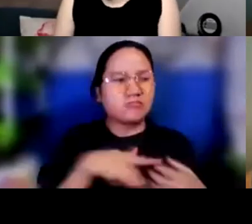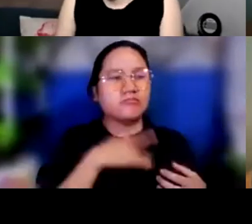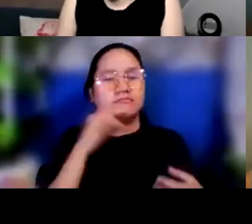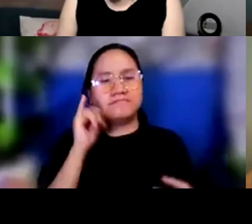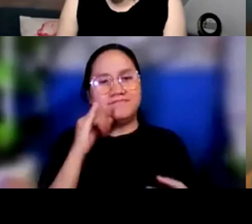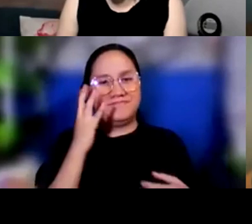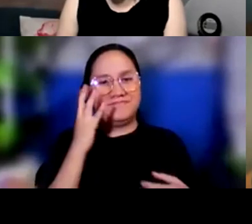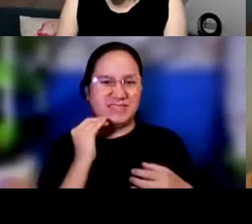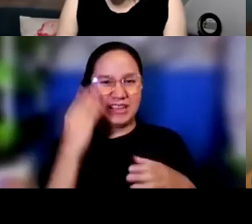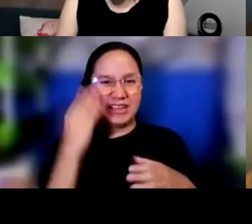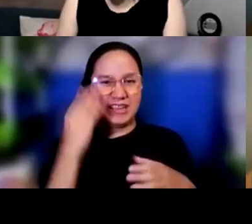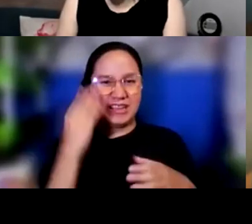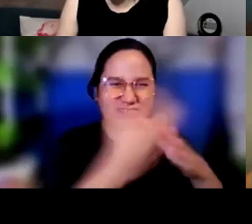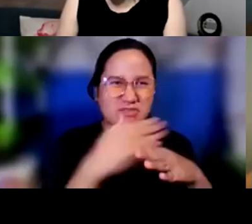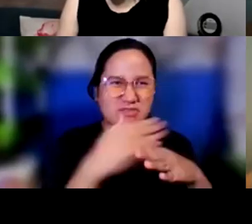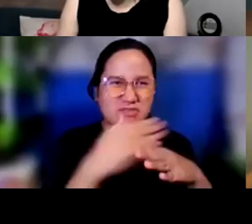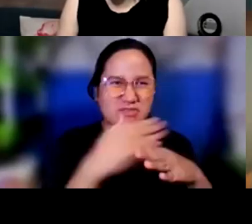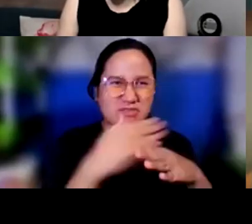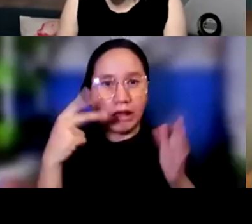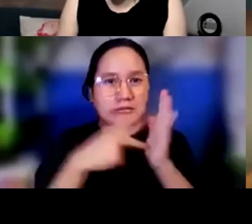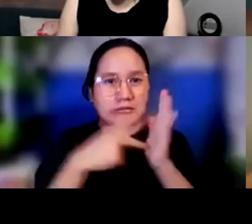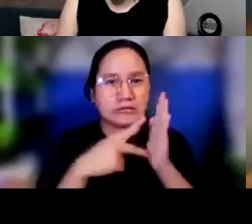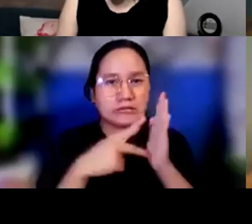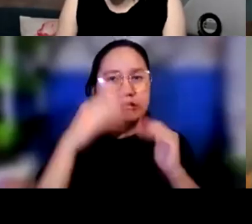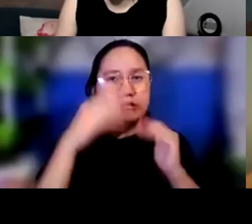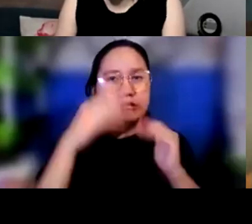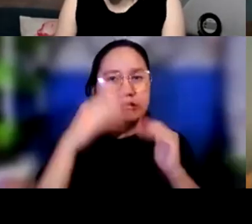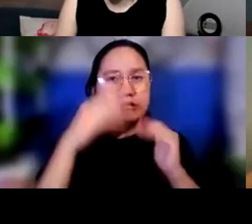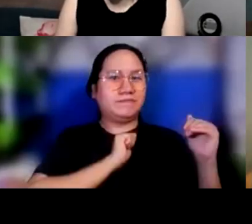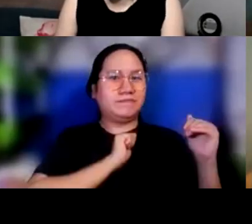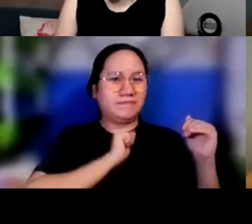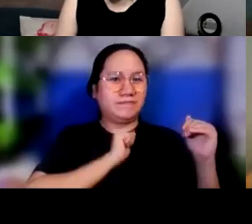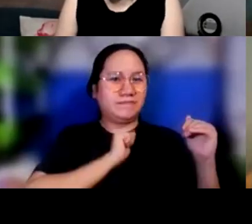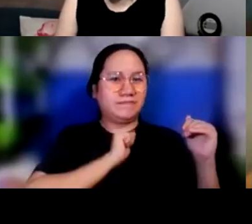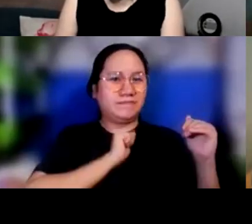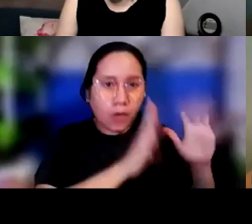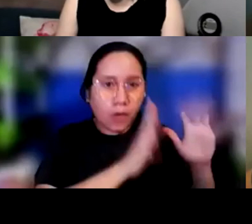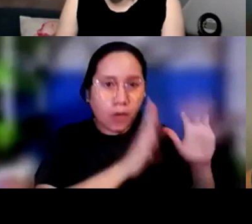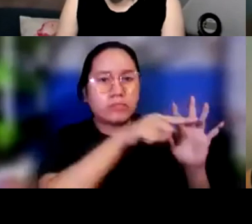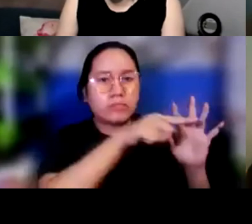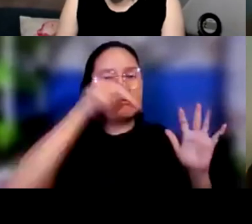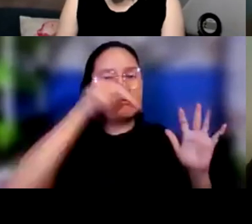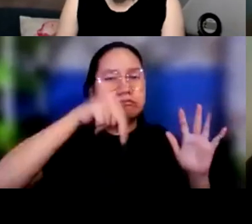the team already, let's try to parang work individually first and then later siguro.